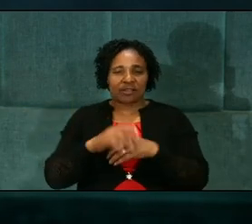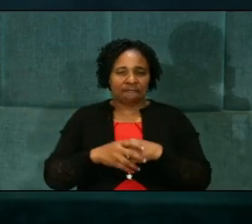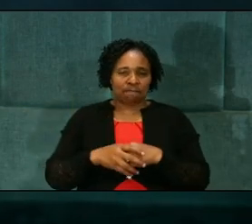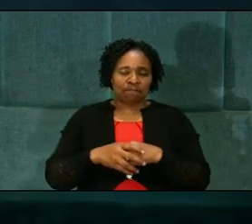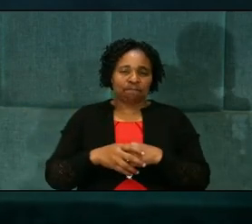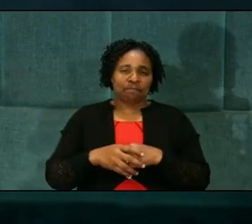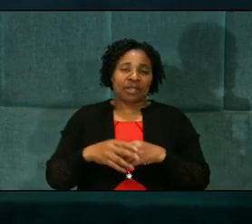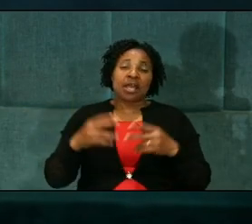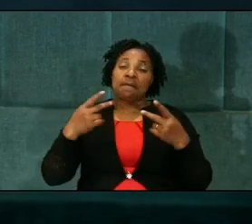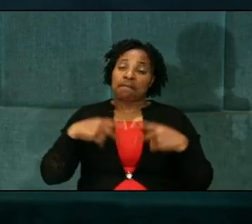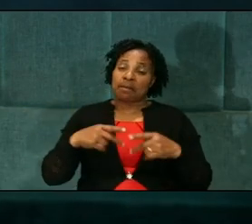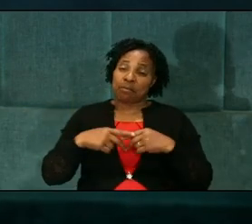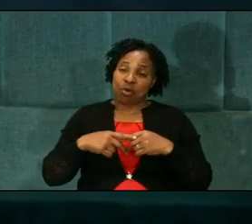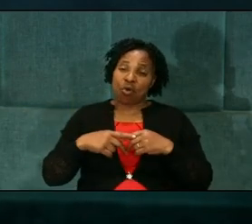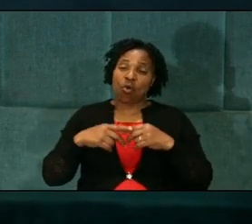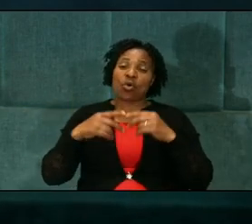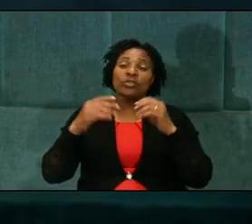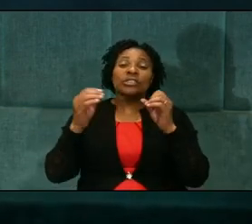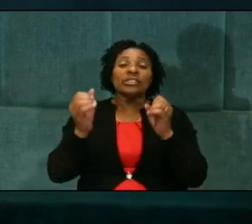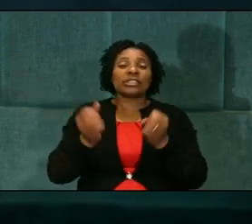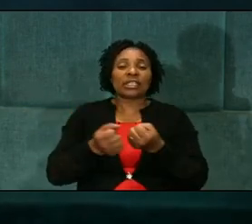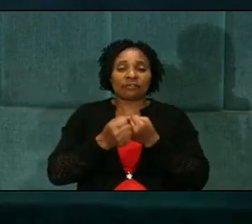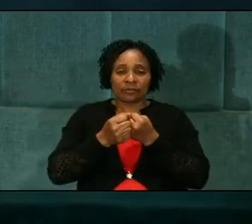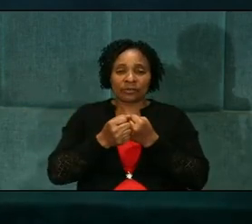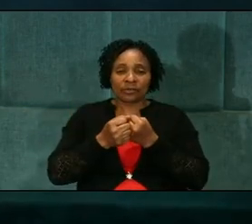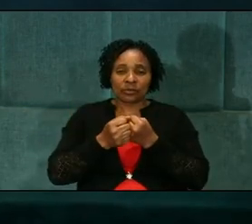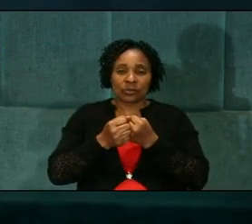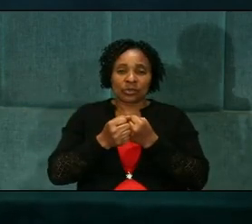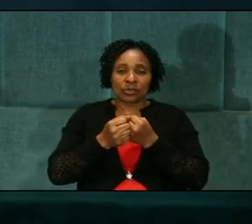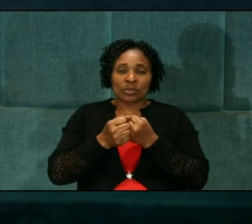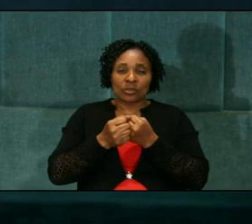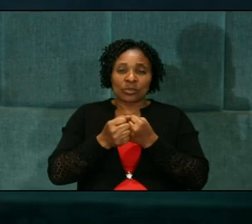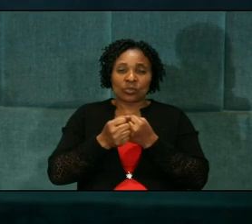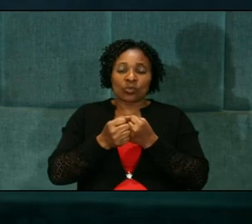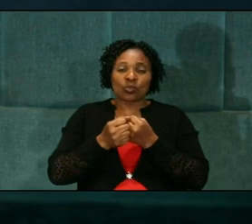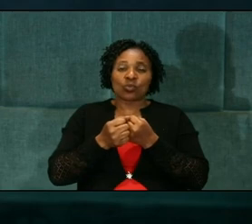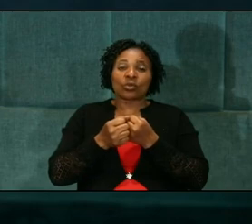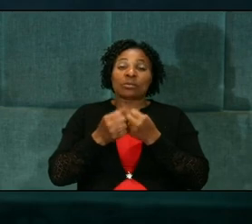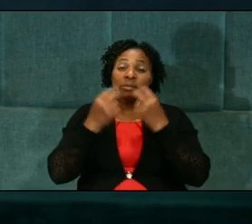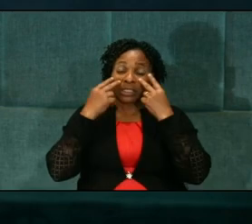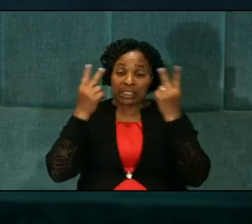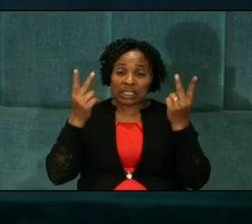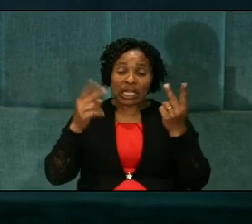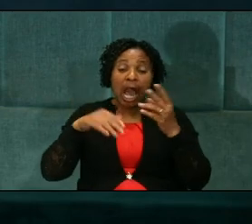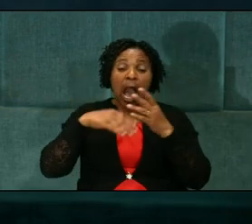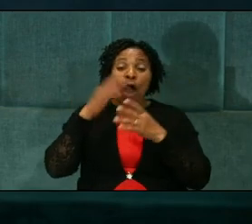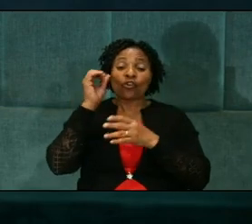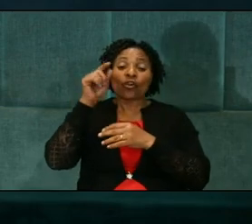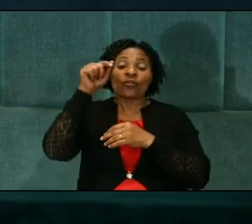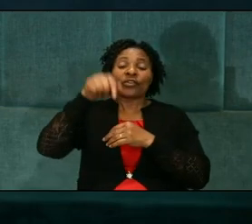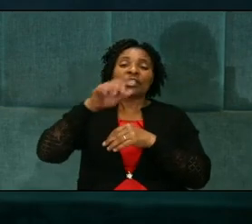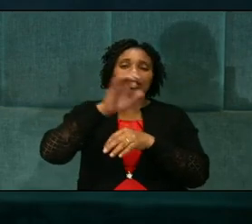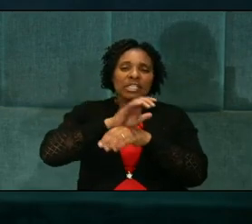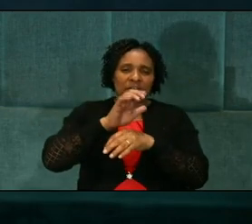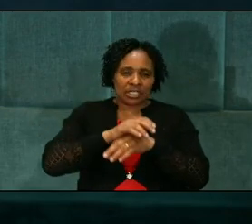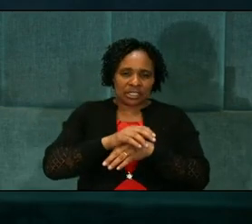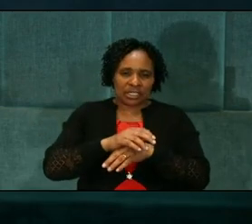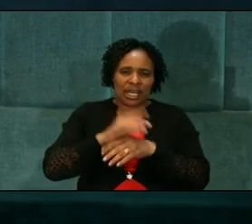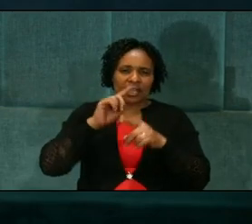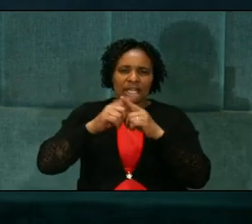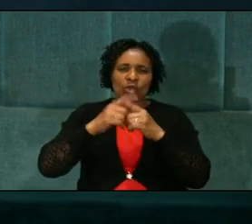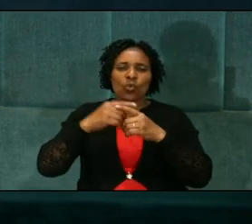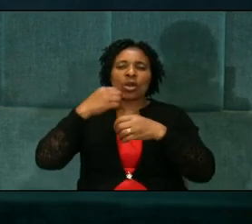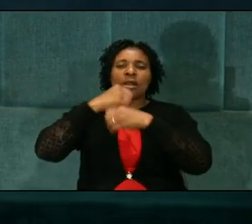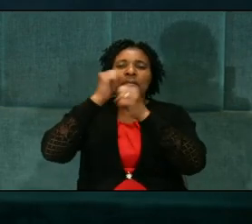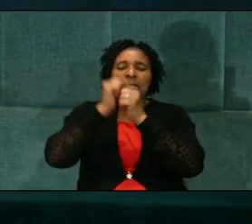people that will be saved out of this church. We will form the bride